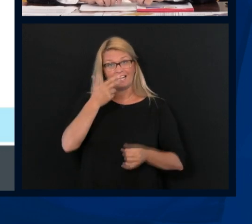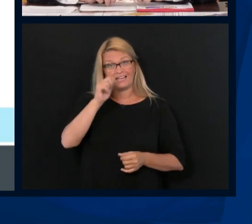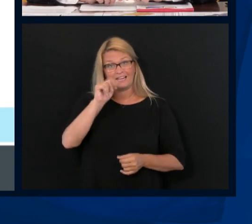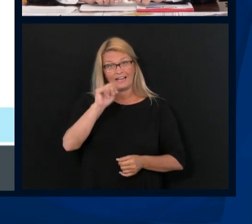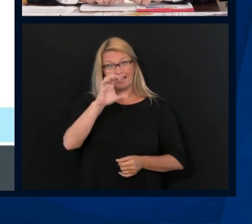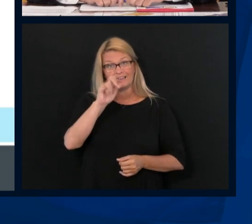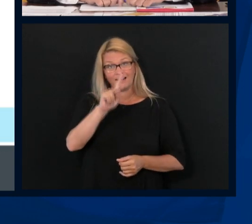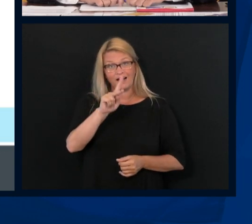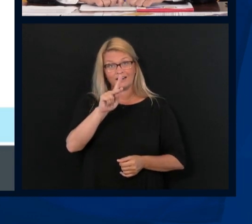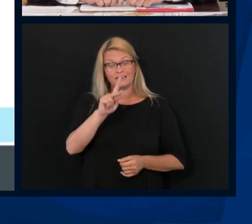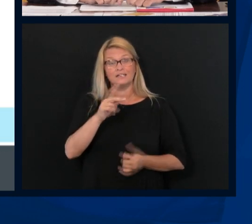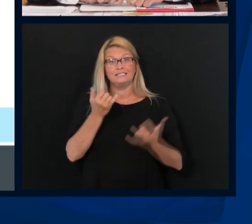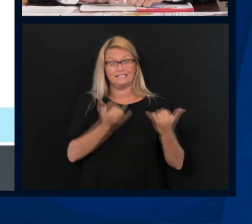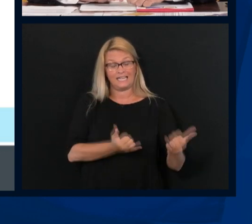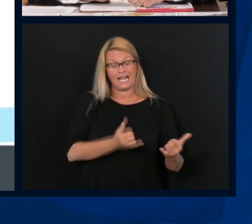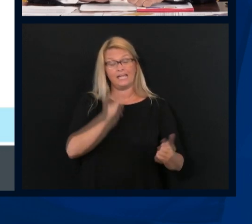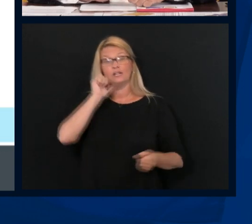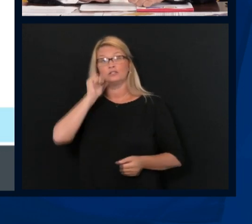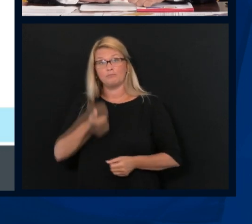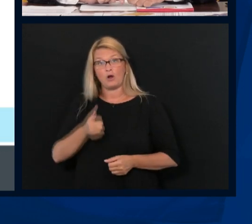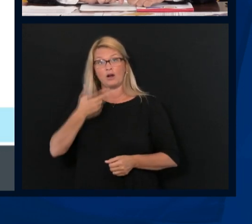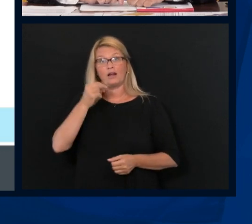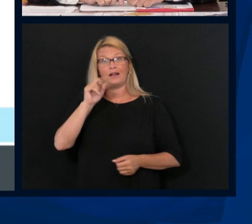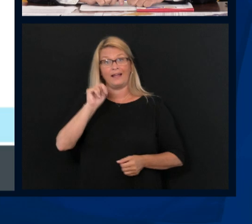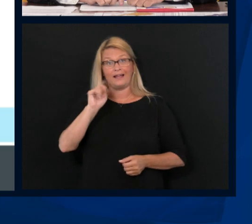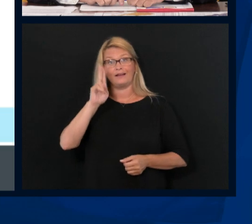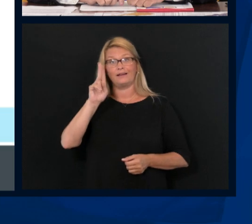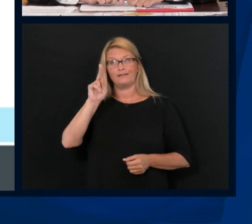County. Tomorrow we're in Hancock and Monroe